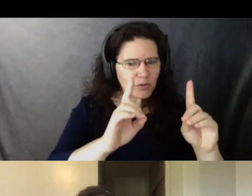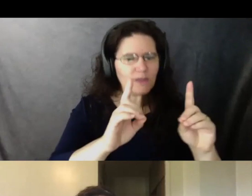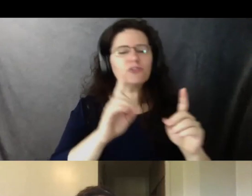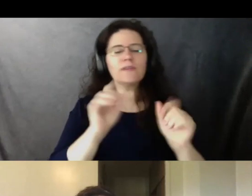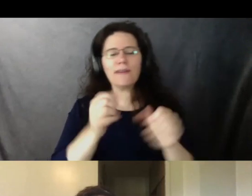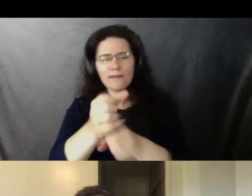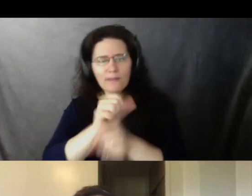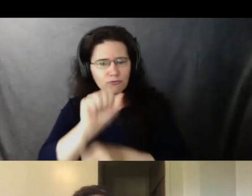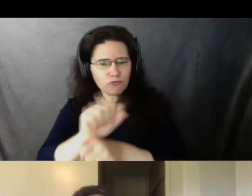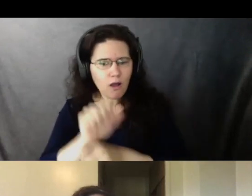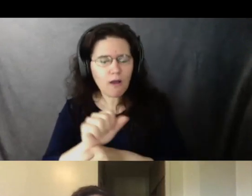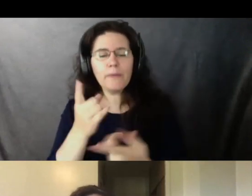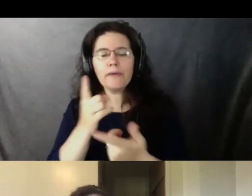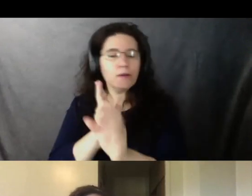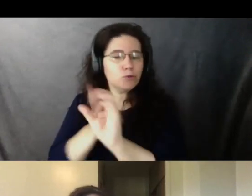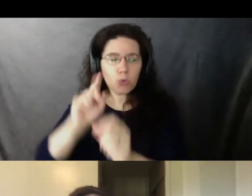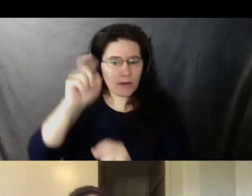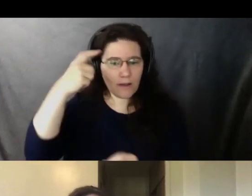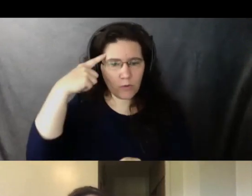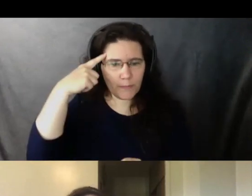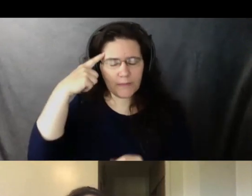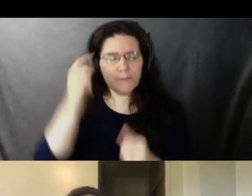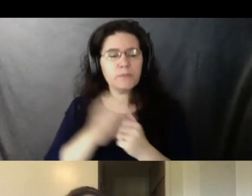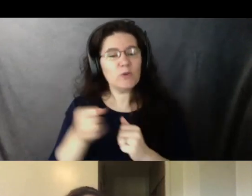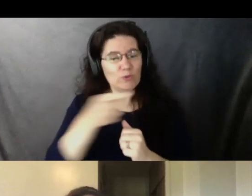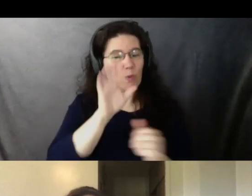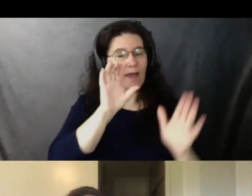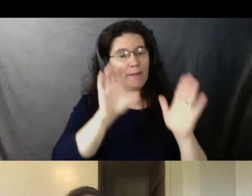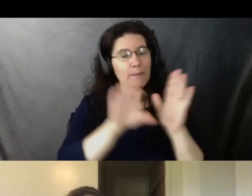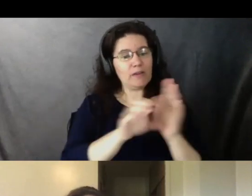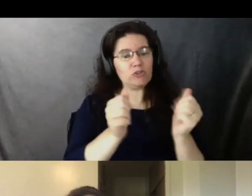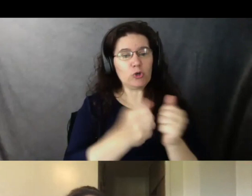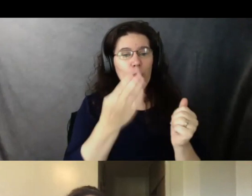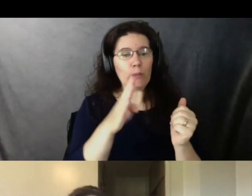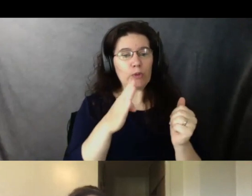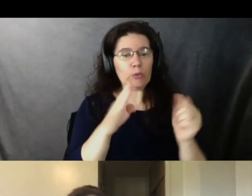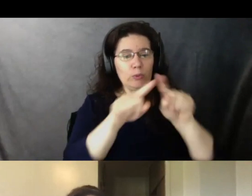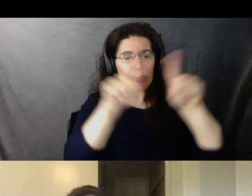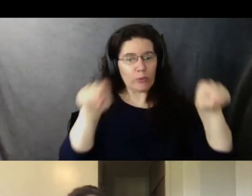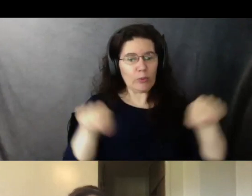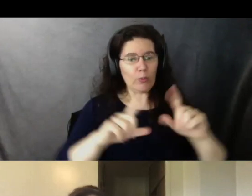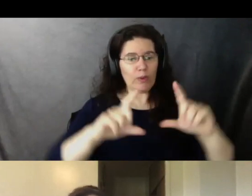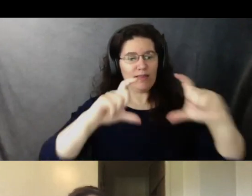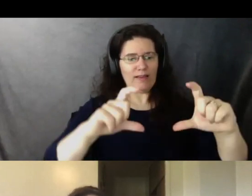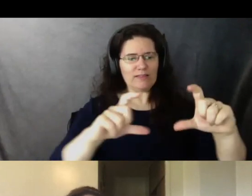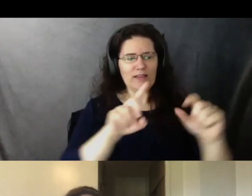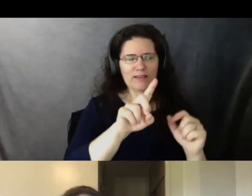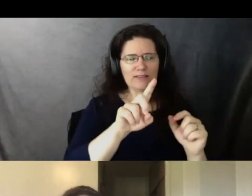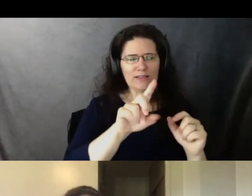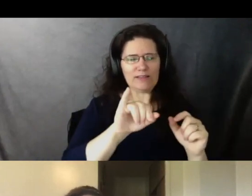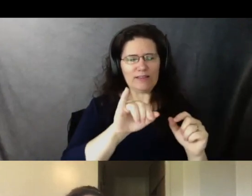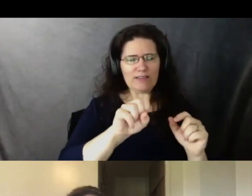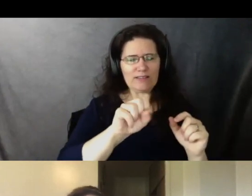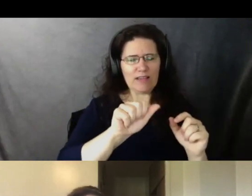of a world globe with the words disabling world in the center and yellow